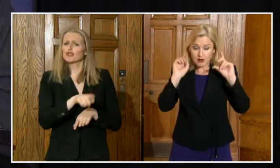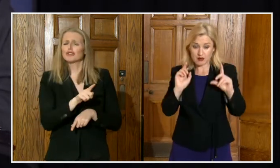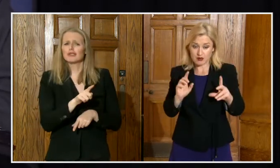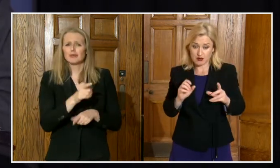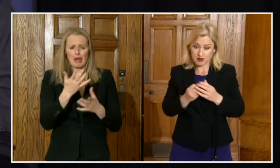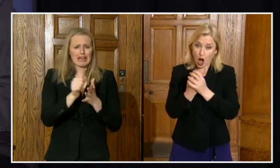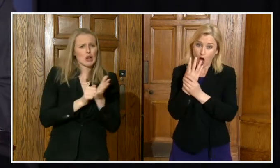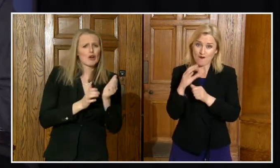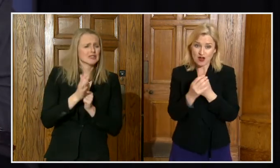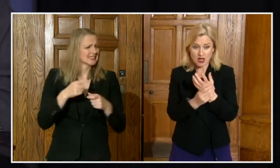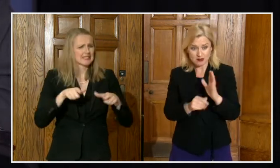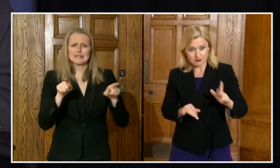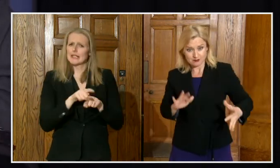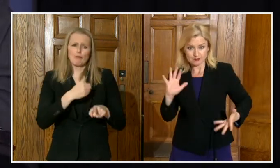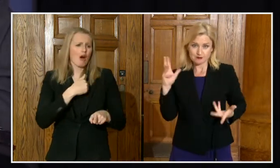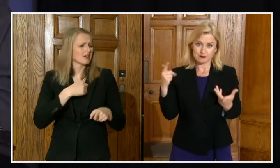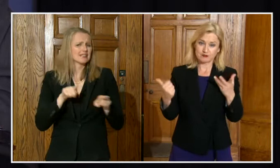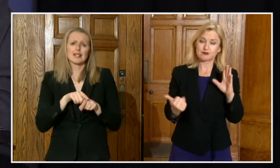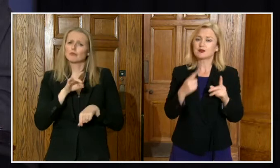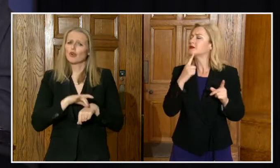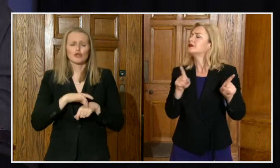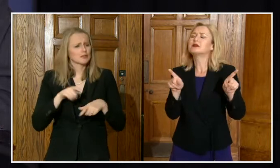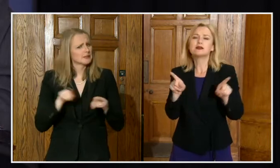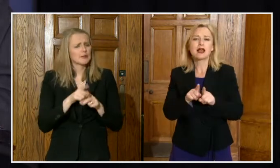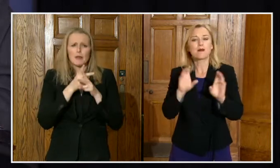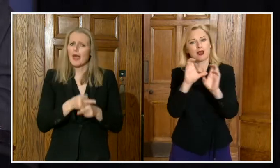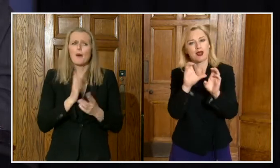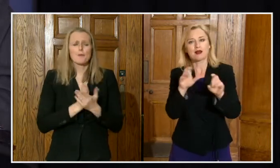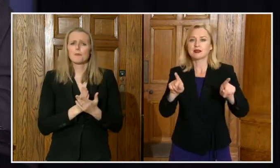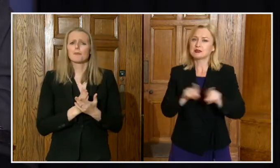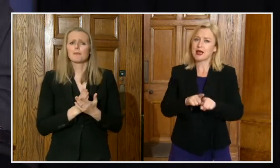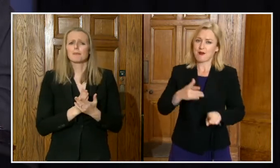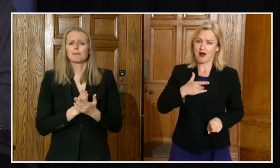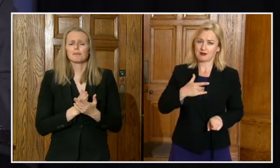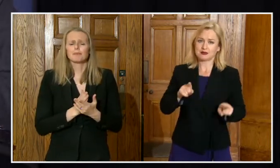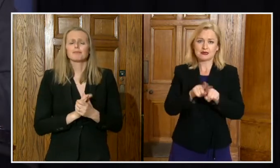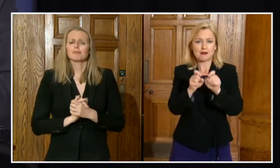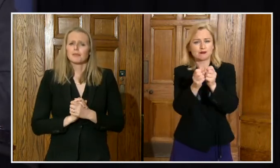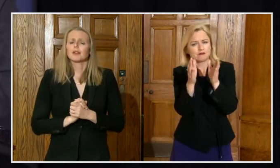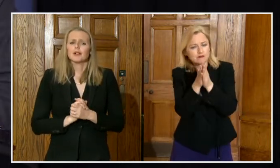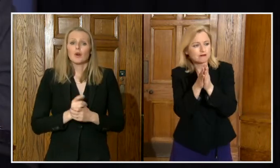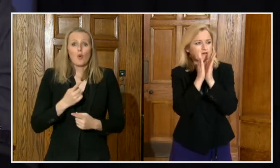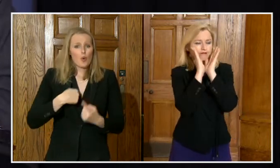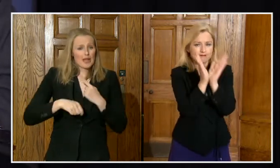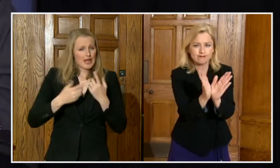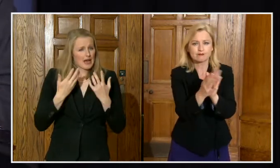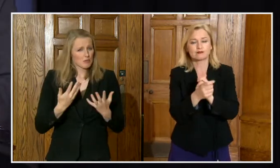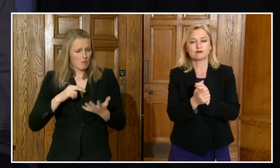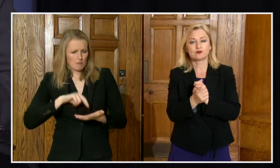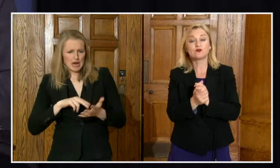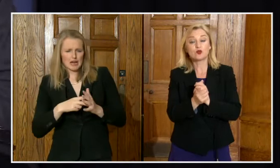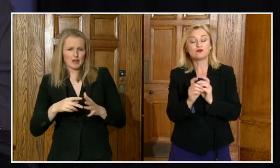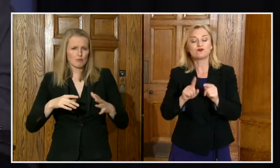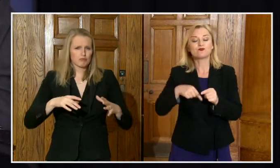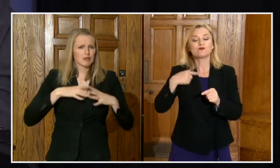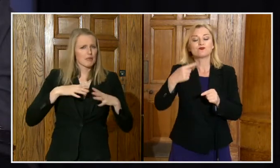be in a glove, but again, it's the same care, dedication and commitment that is there. We are planning and preparing to scale